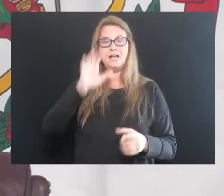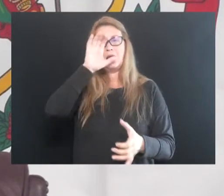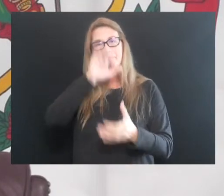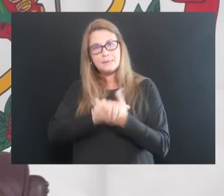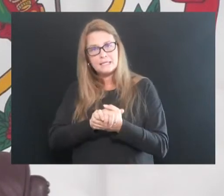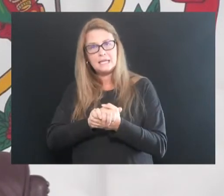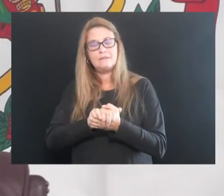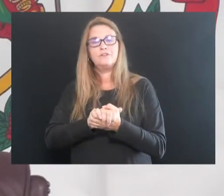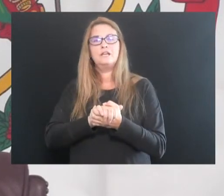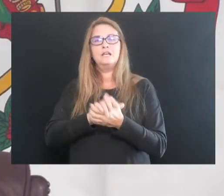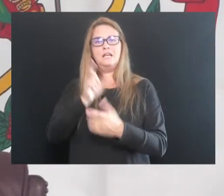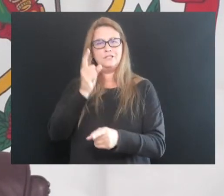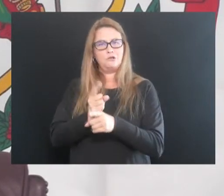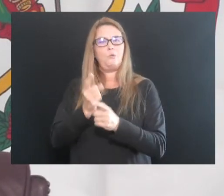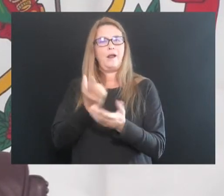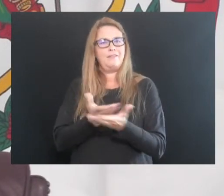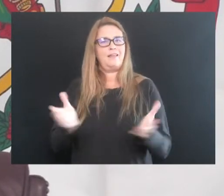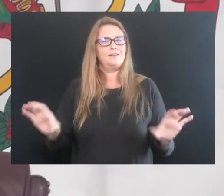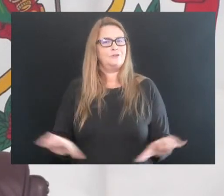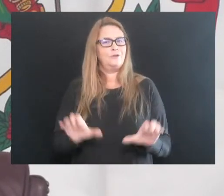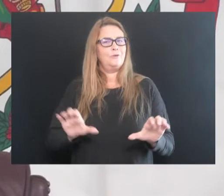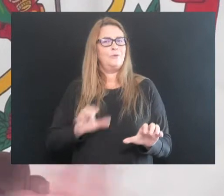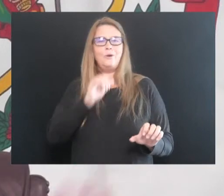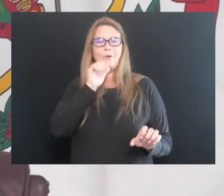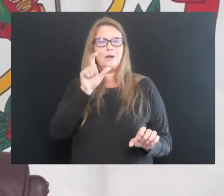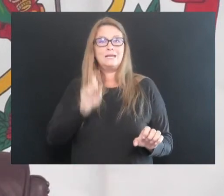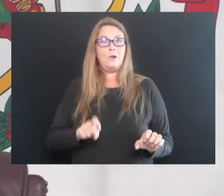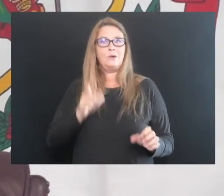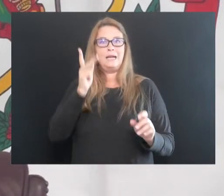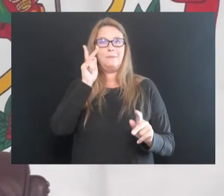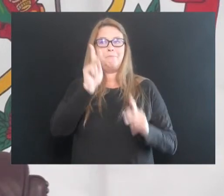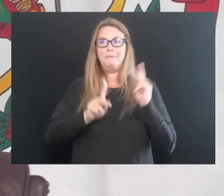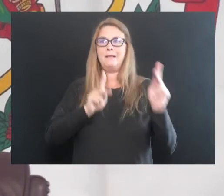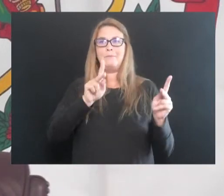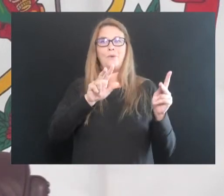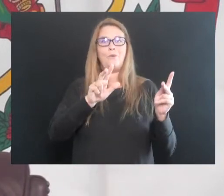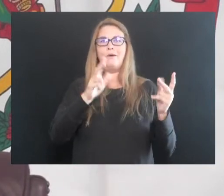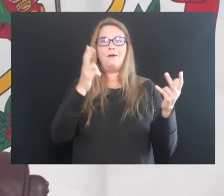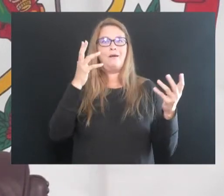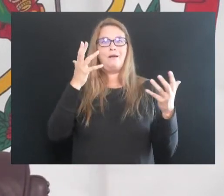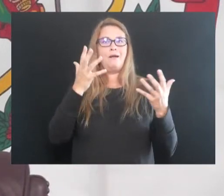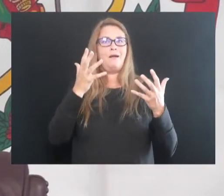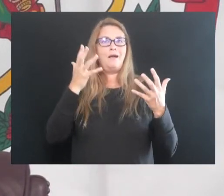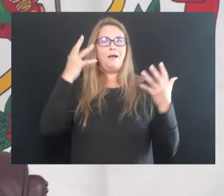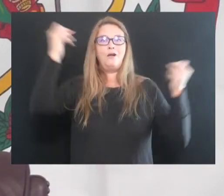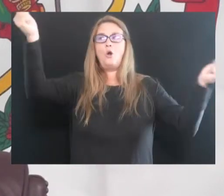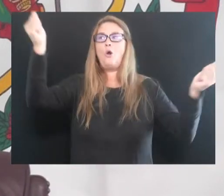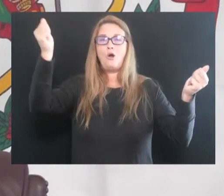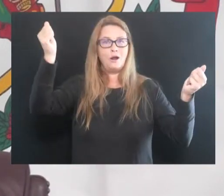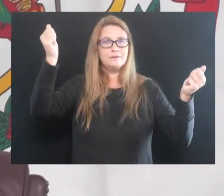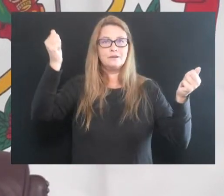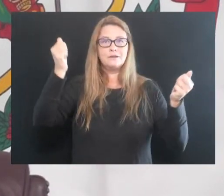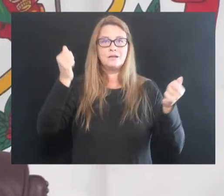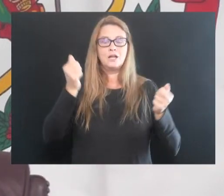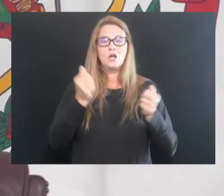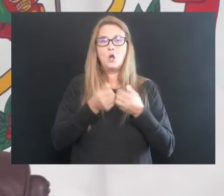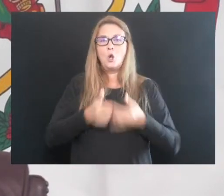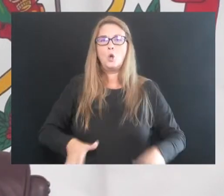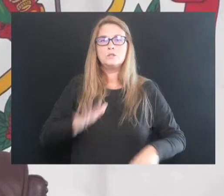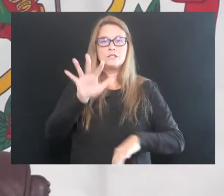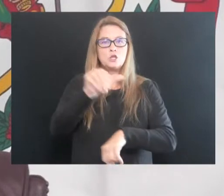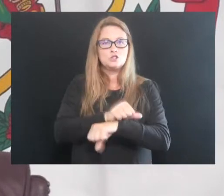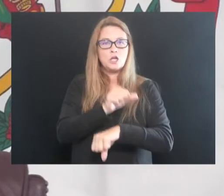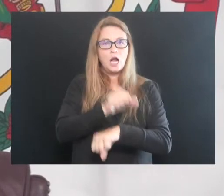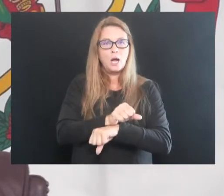it is the right thing to do. We don't need to lose people all across this state. We don't need people losing their jobs right